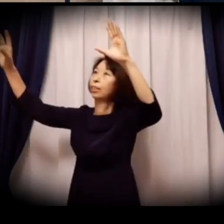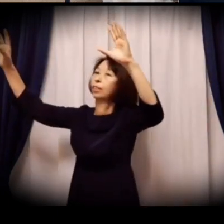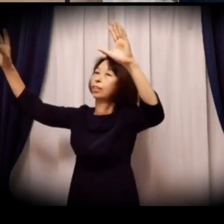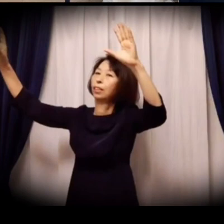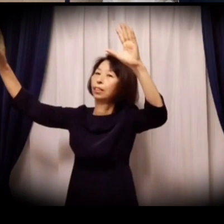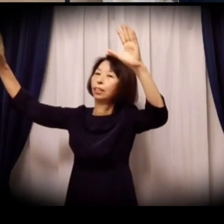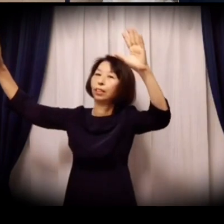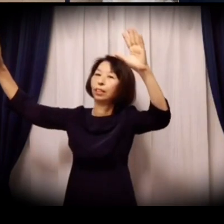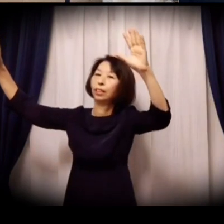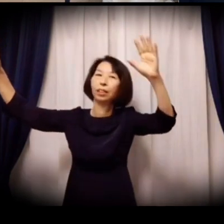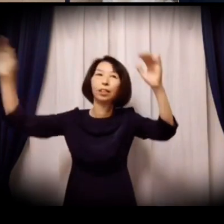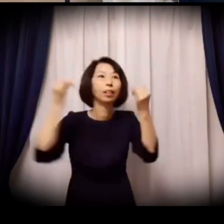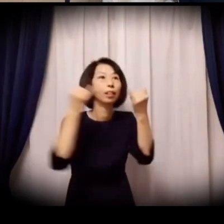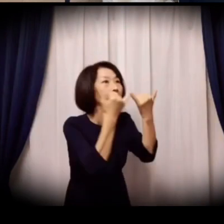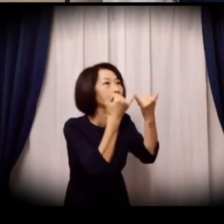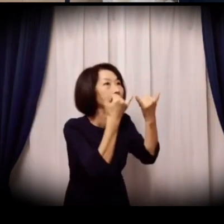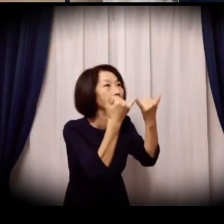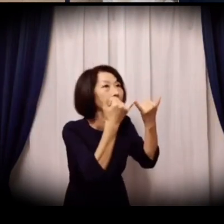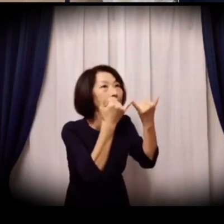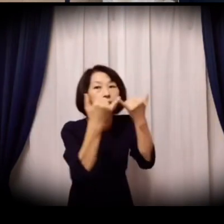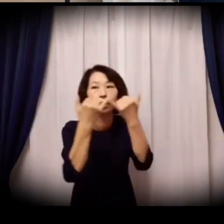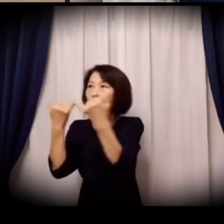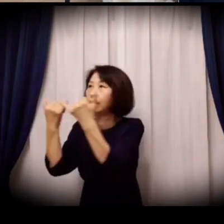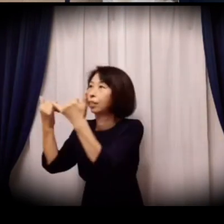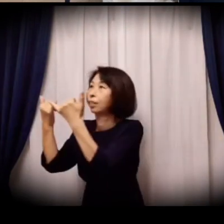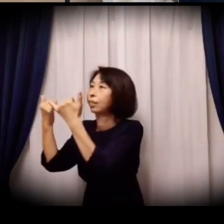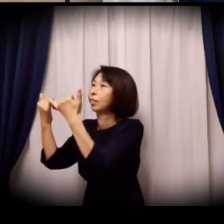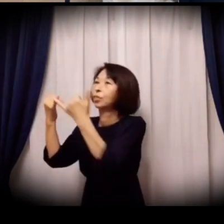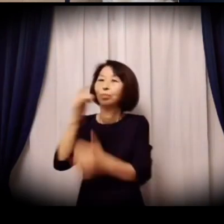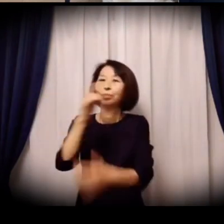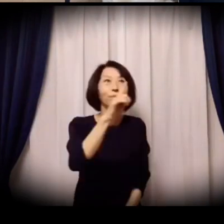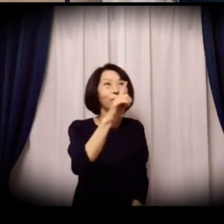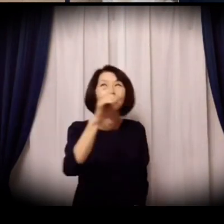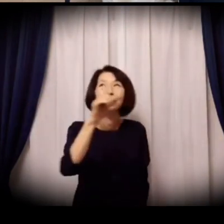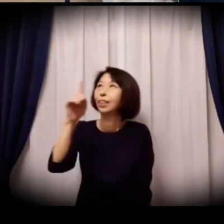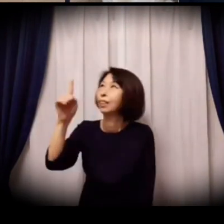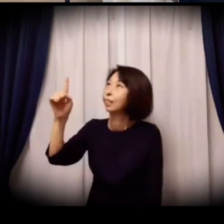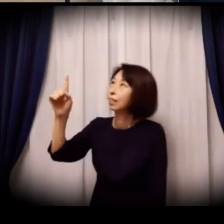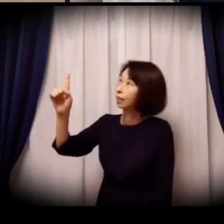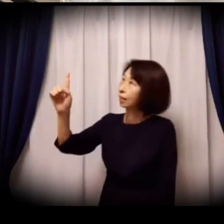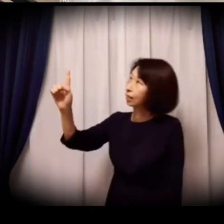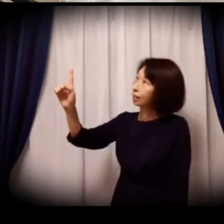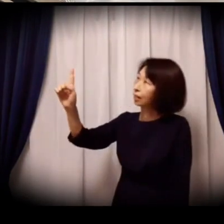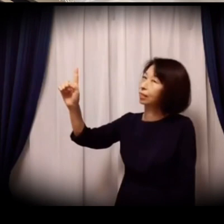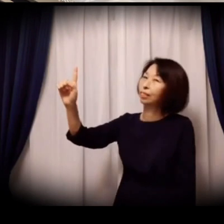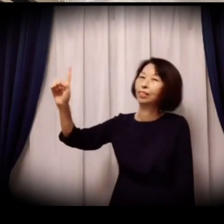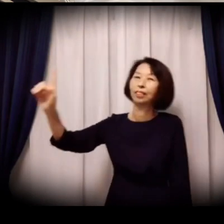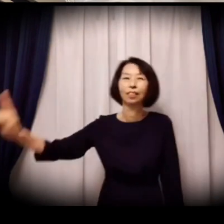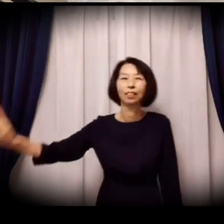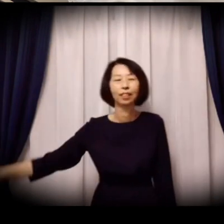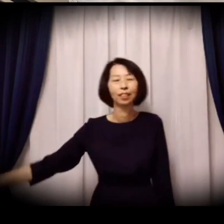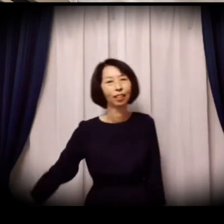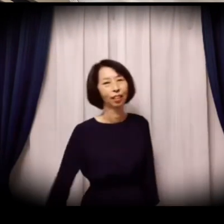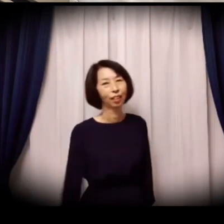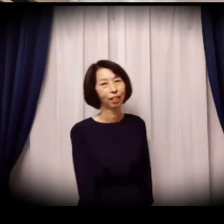everywhere I broke a cloud that way